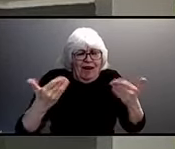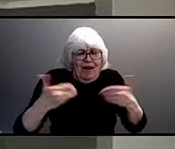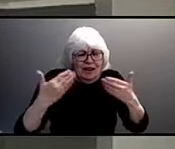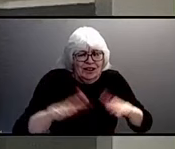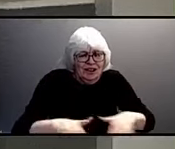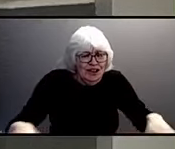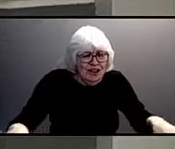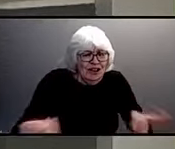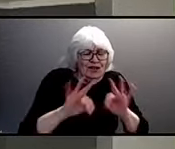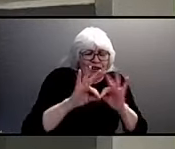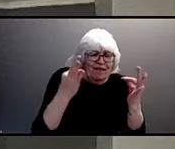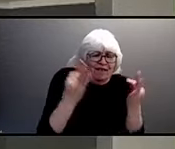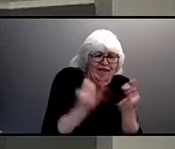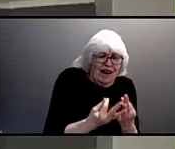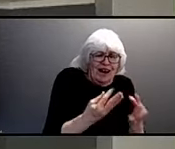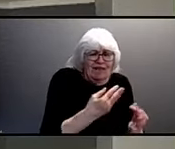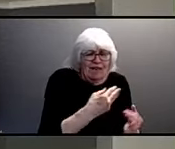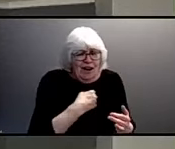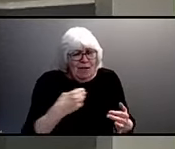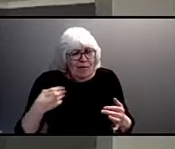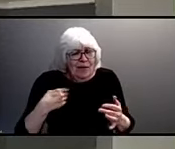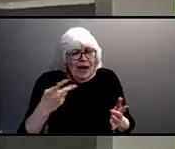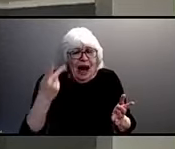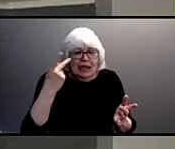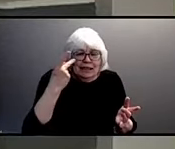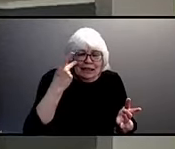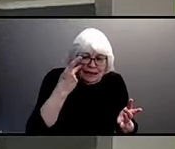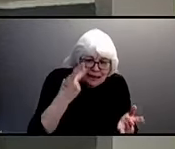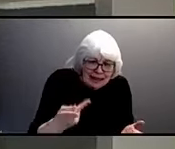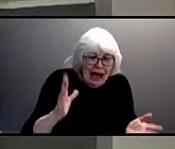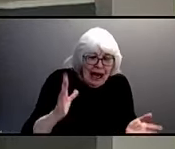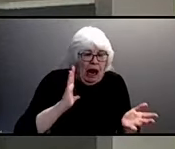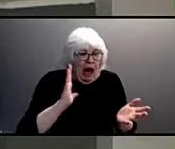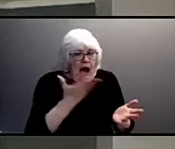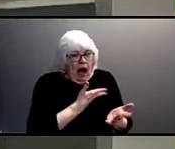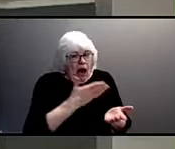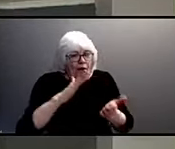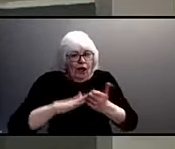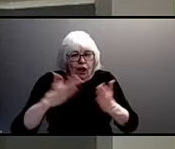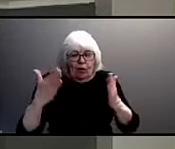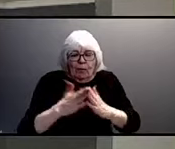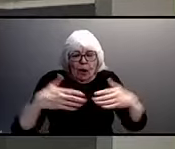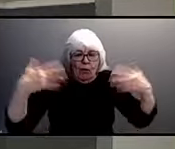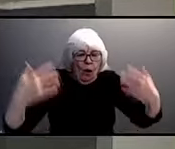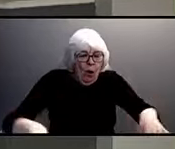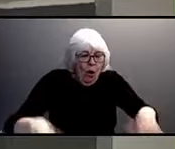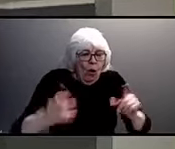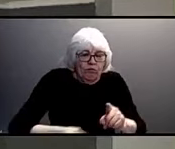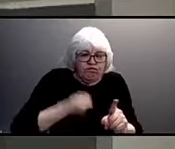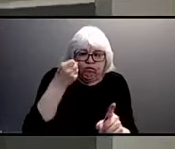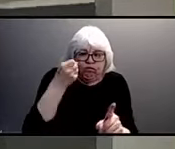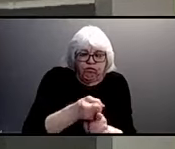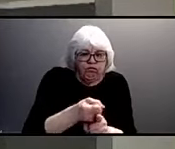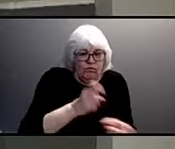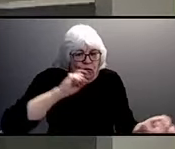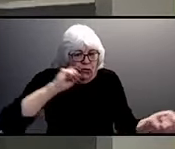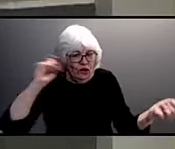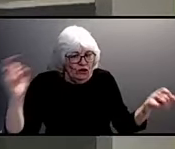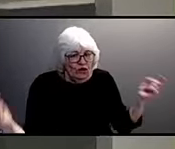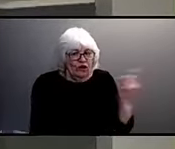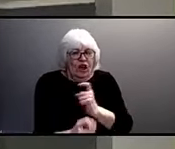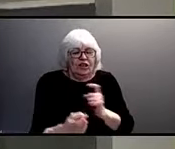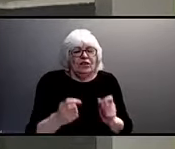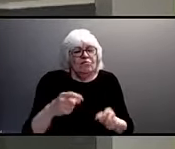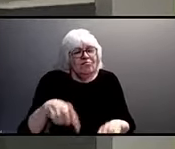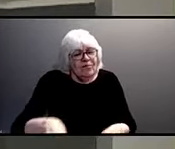before. Our community has changed drastically. And so I want to make sure that residents are aware, if they